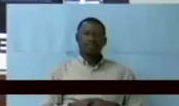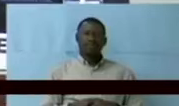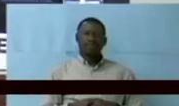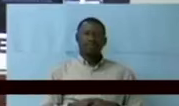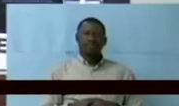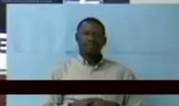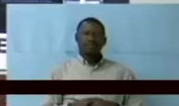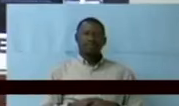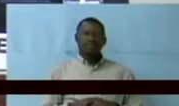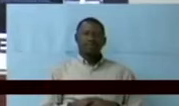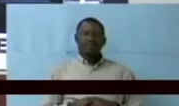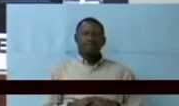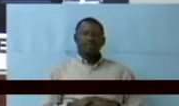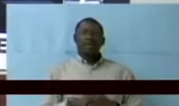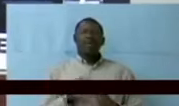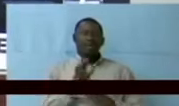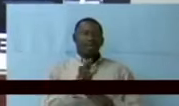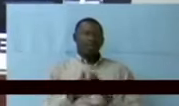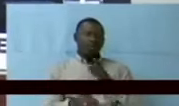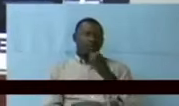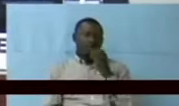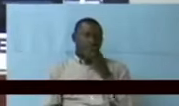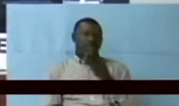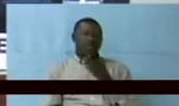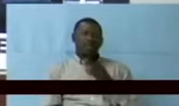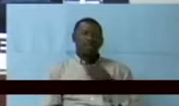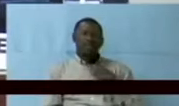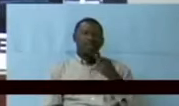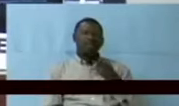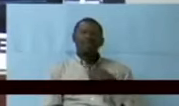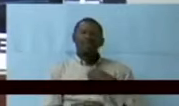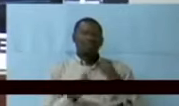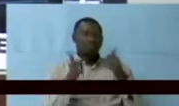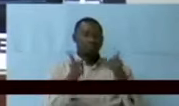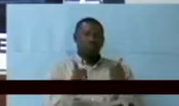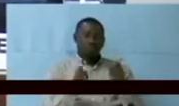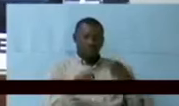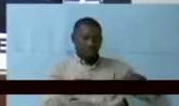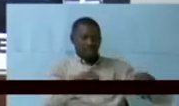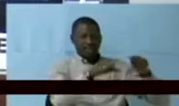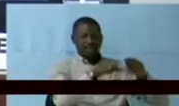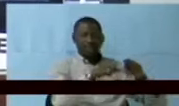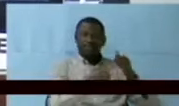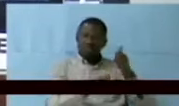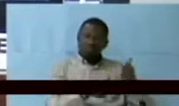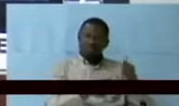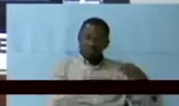And like you said, in spite of its good aspects, it